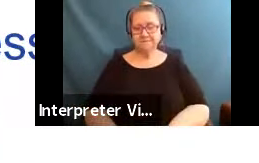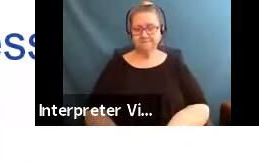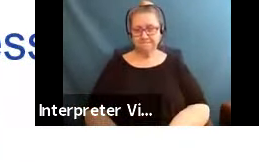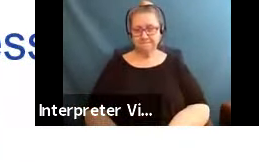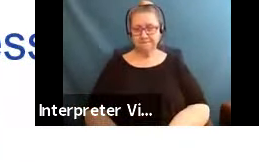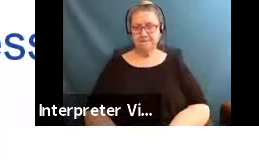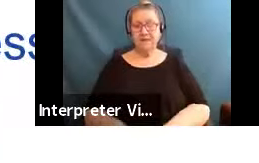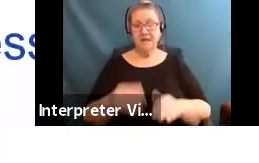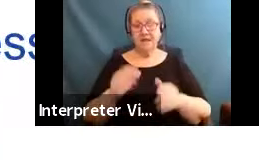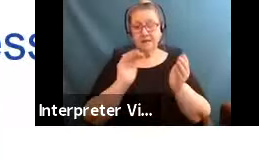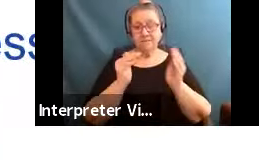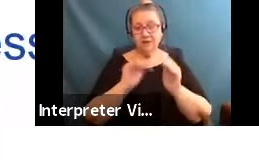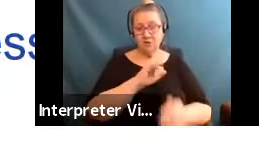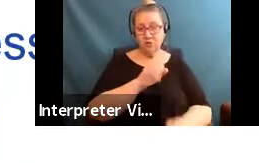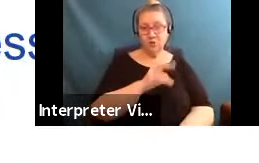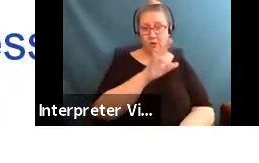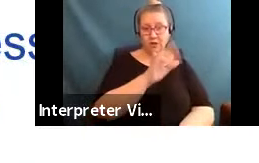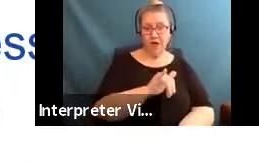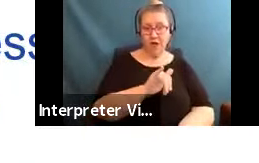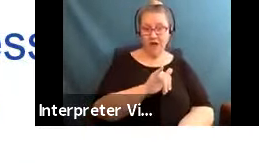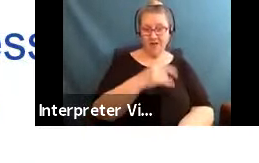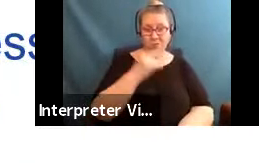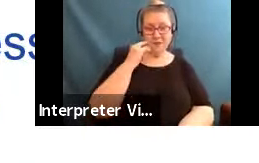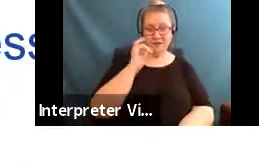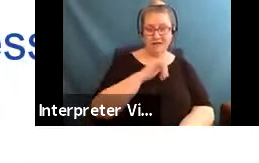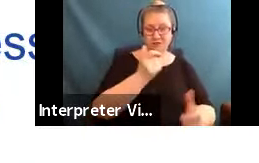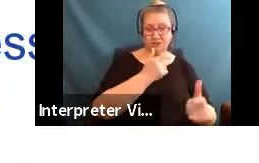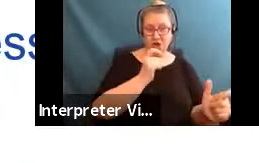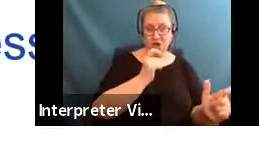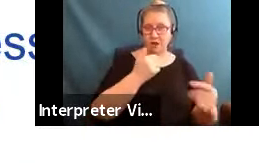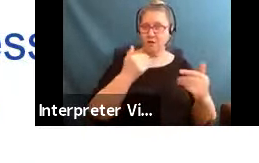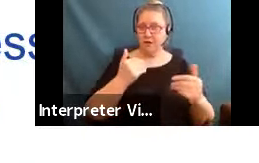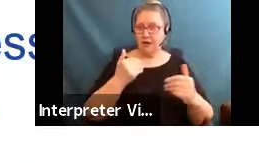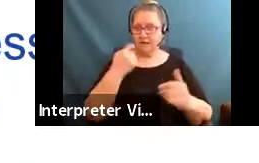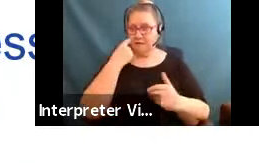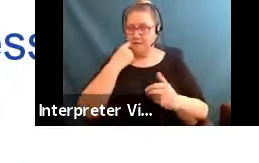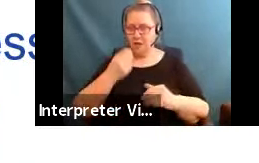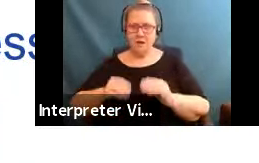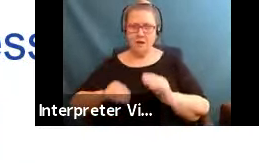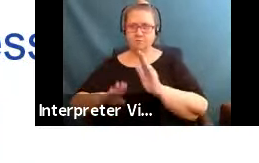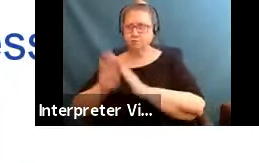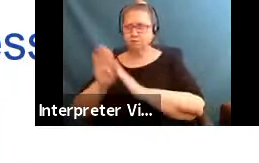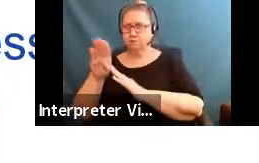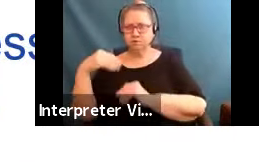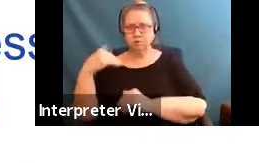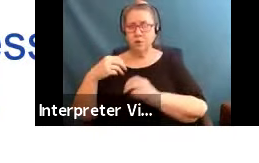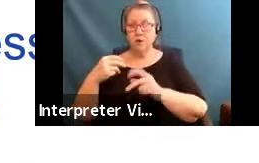July surge, which seemed really big at the time, we've had a much bigger surge more recently. Next slide.